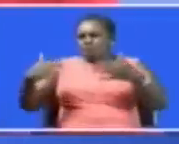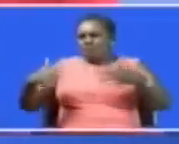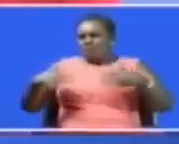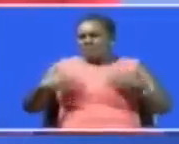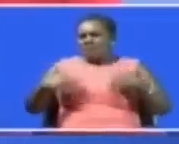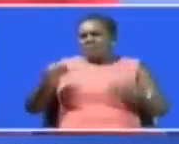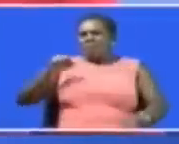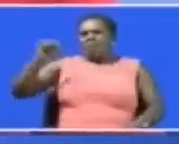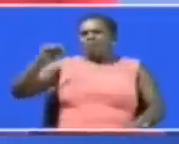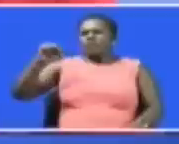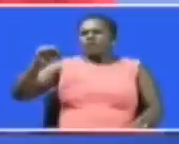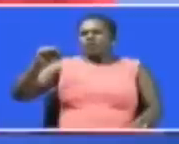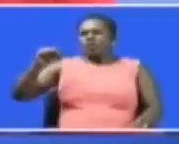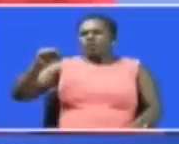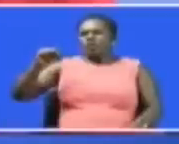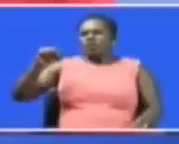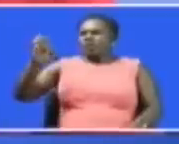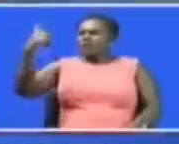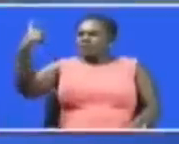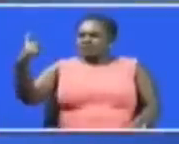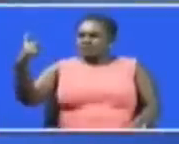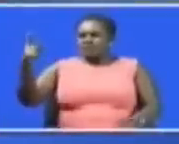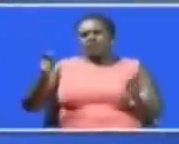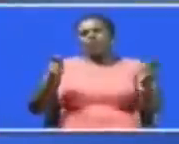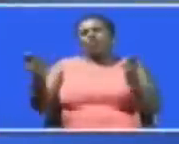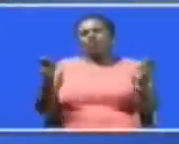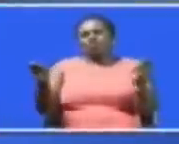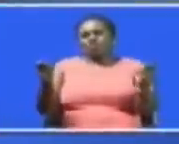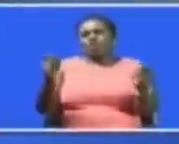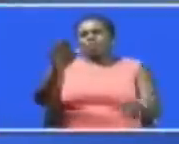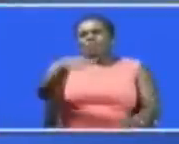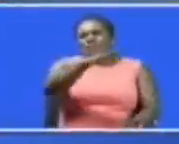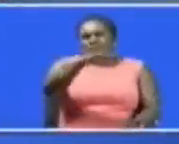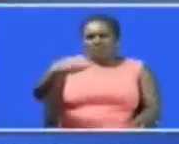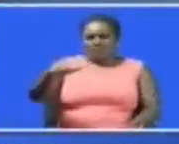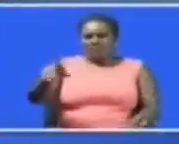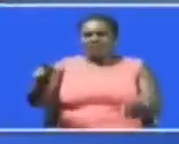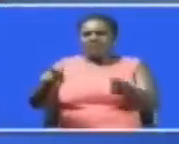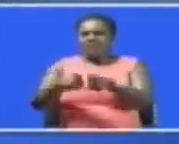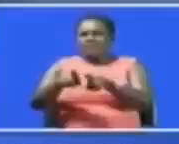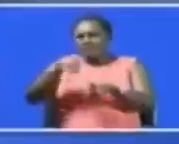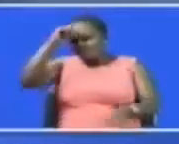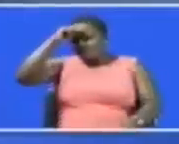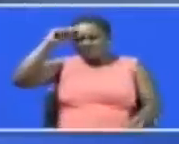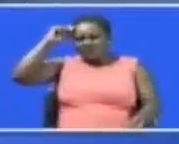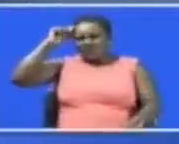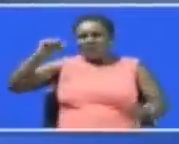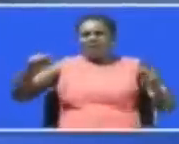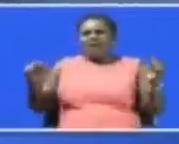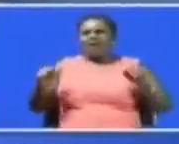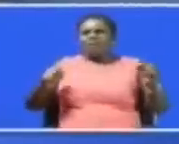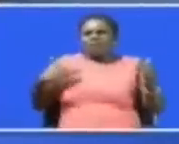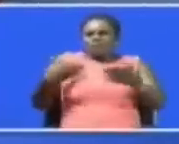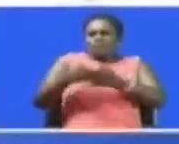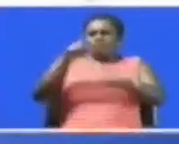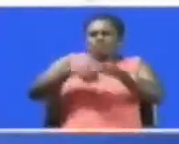political parties, it's not allegiance. Political. It's not even political. Because the executive still controls parliament. Trump was very happy until they